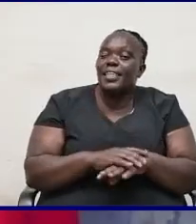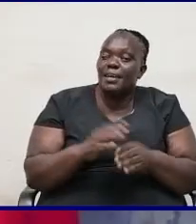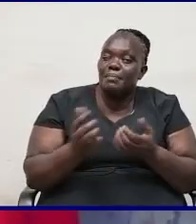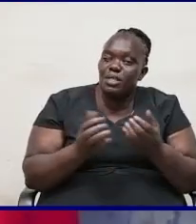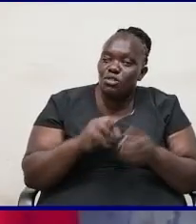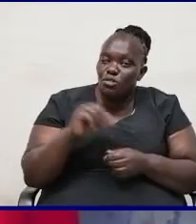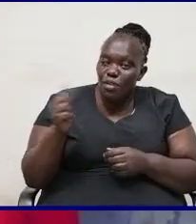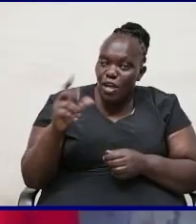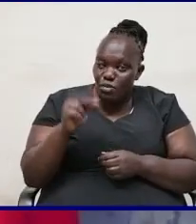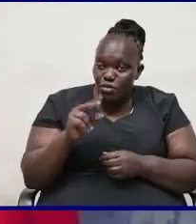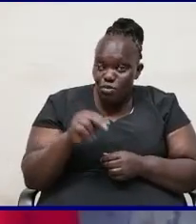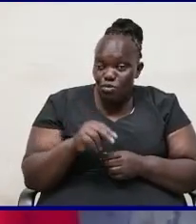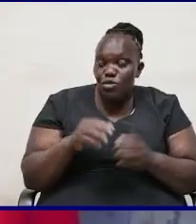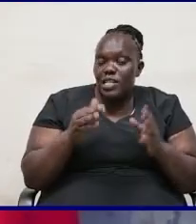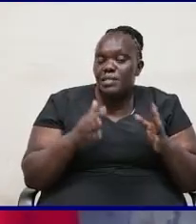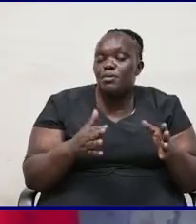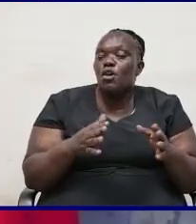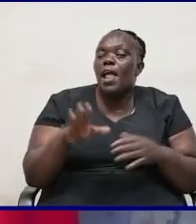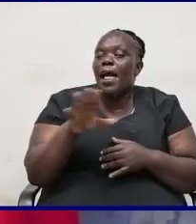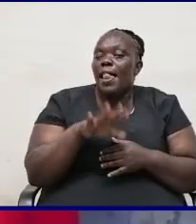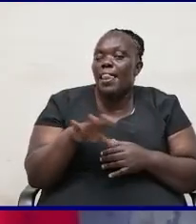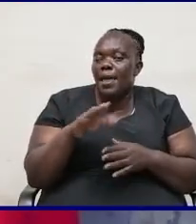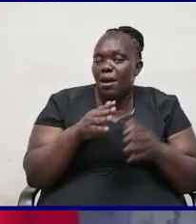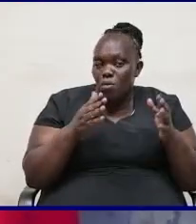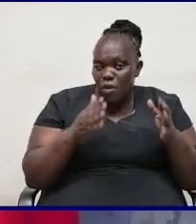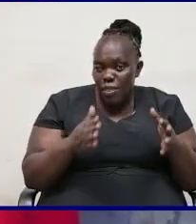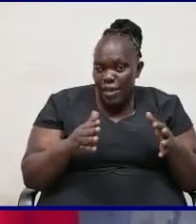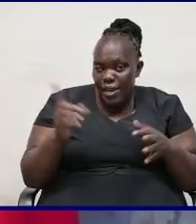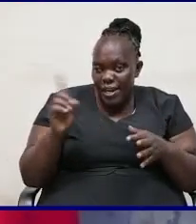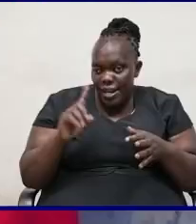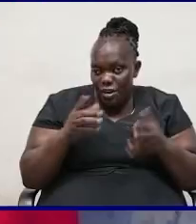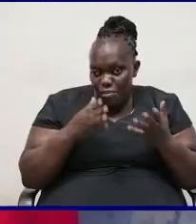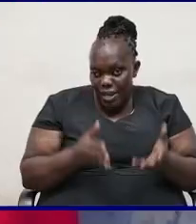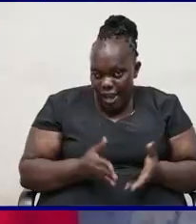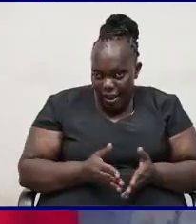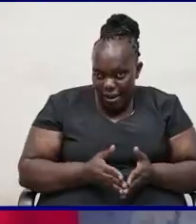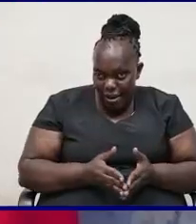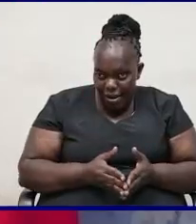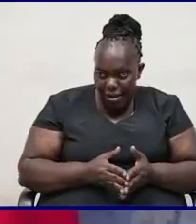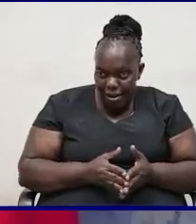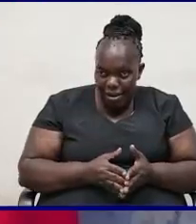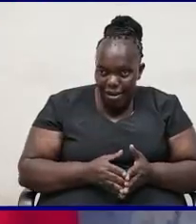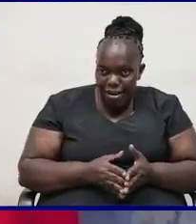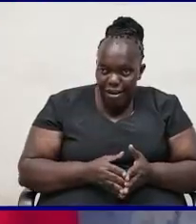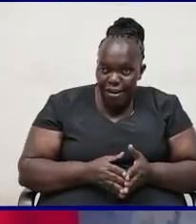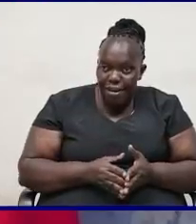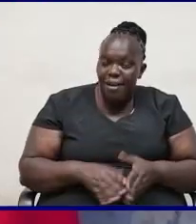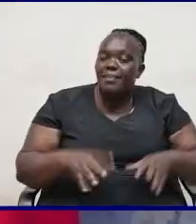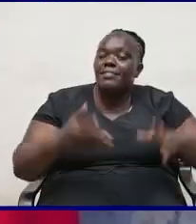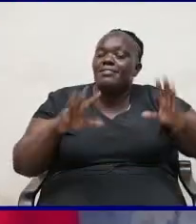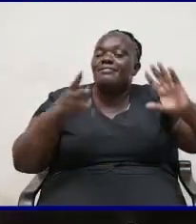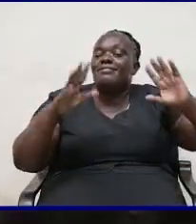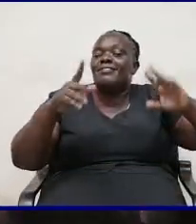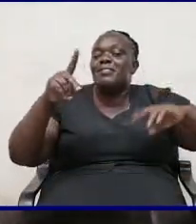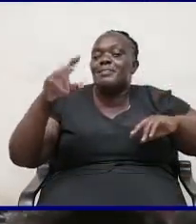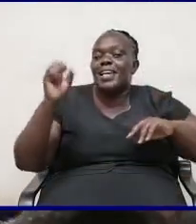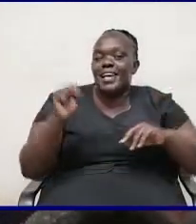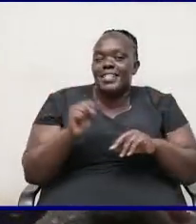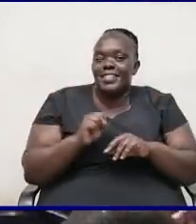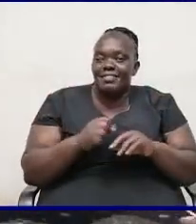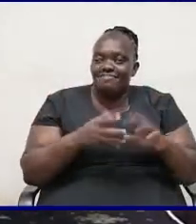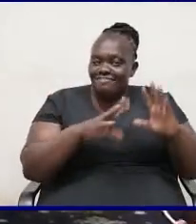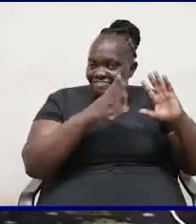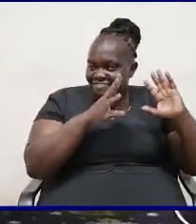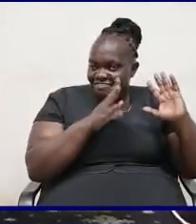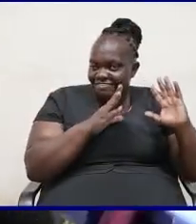of the others. No, it is just a small component within Nairobi here. Okay. I think let's look at that. Let's clap for our peers.